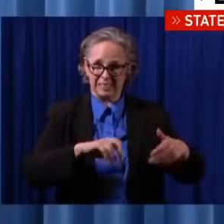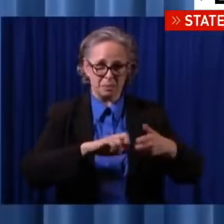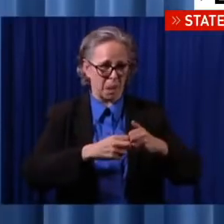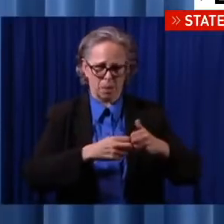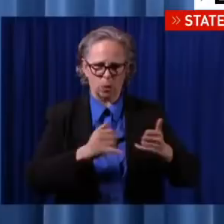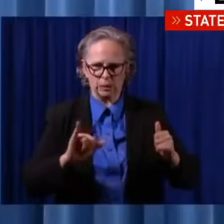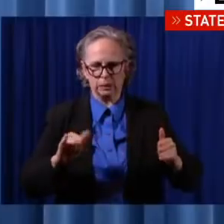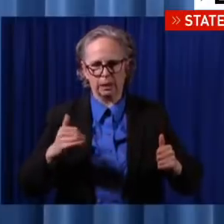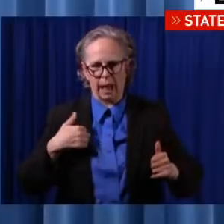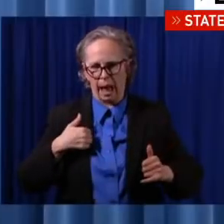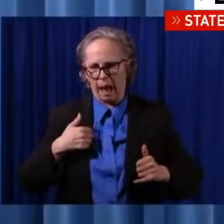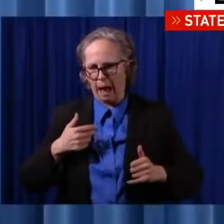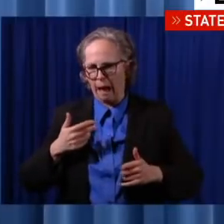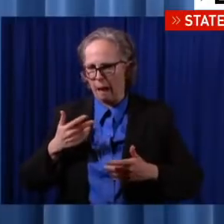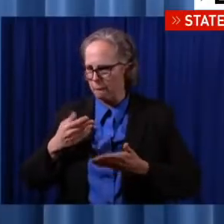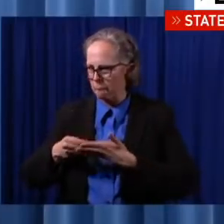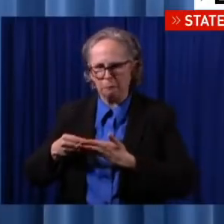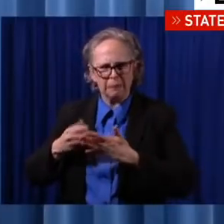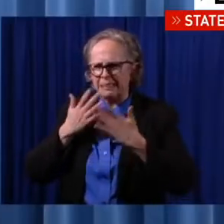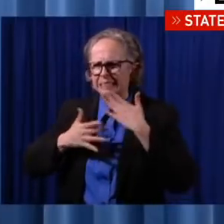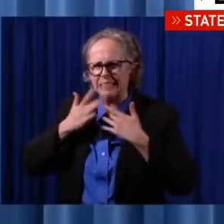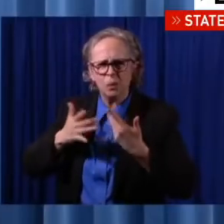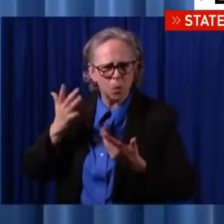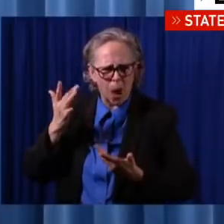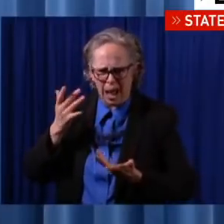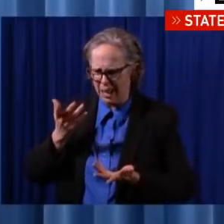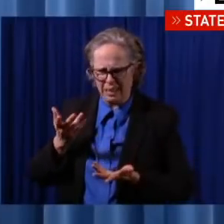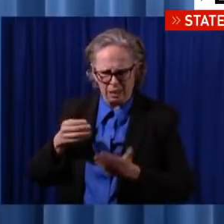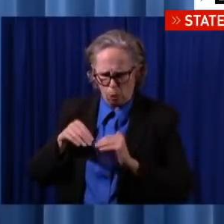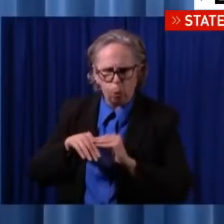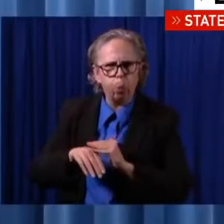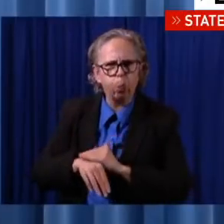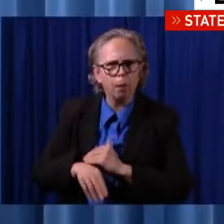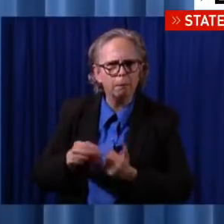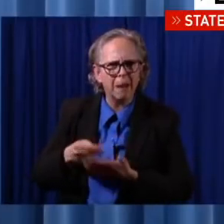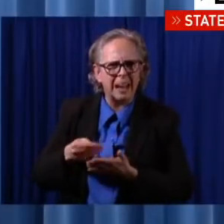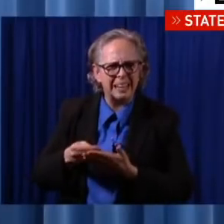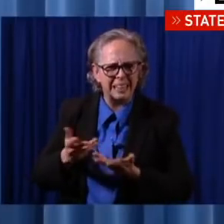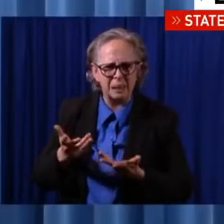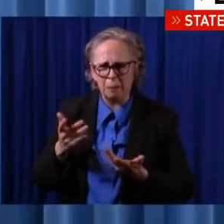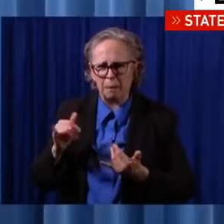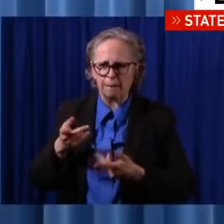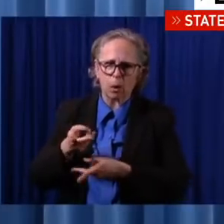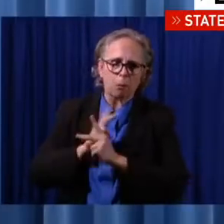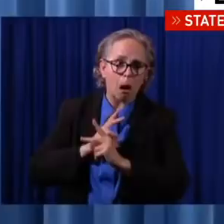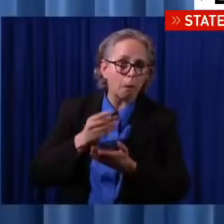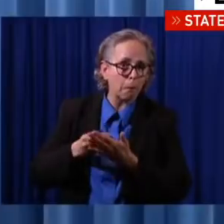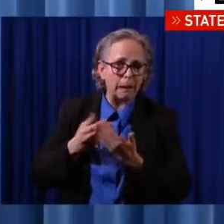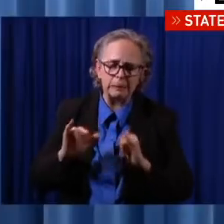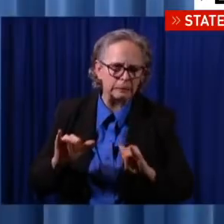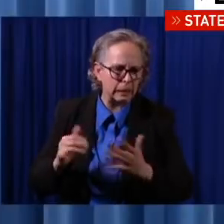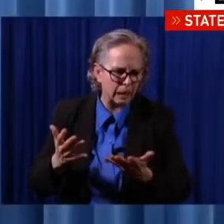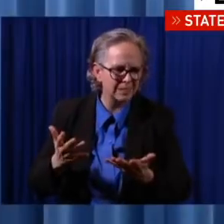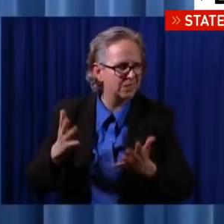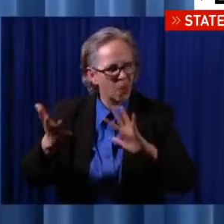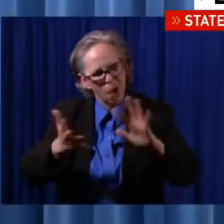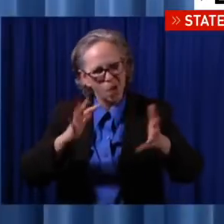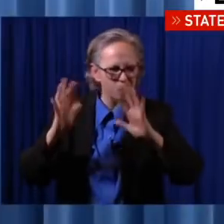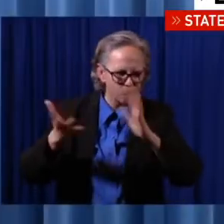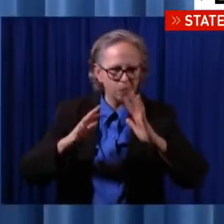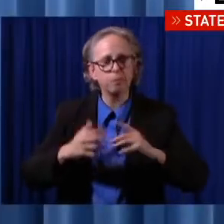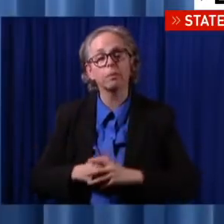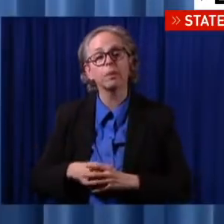economy, a big problem, and in all likelihood would have had to borrow money anyway. So in the long